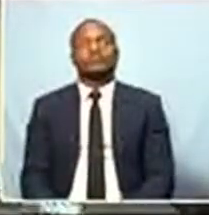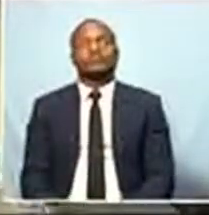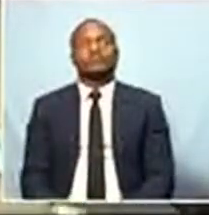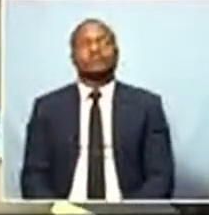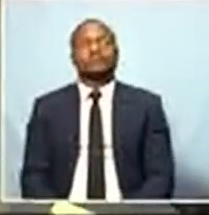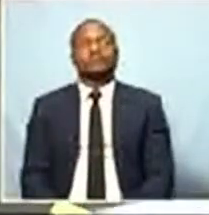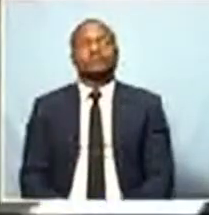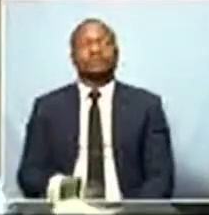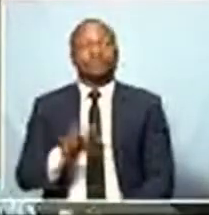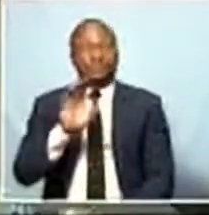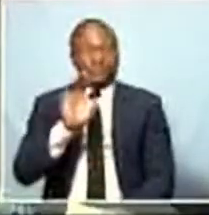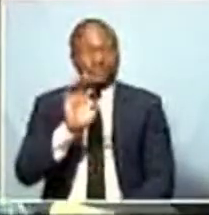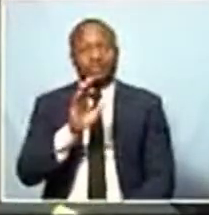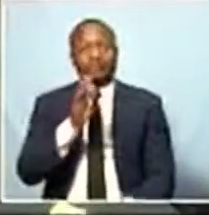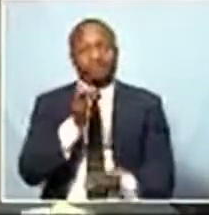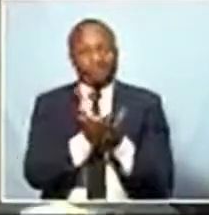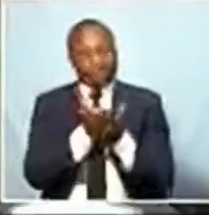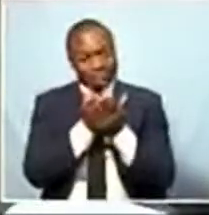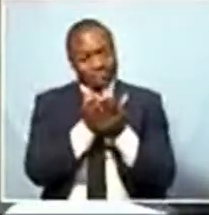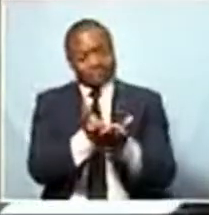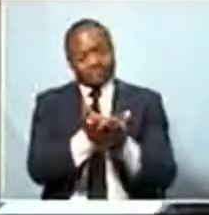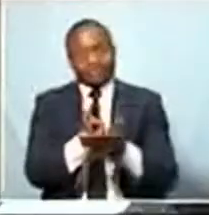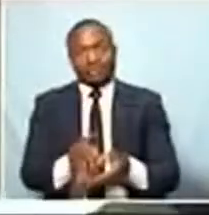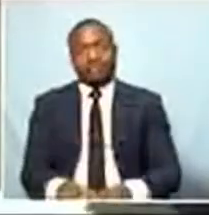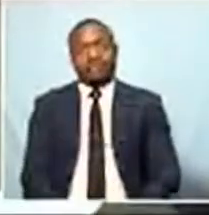In your submission, you